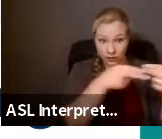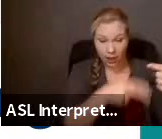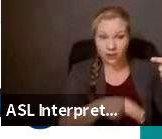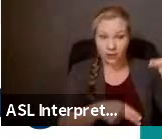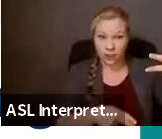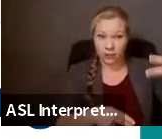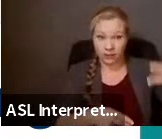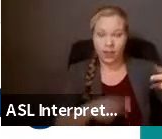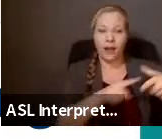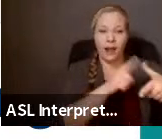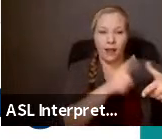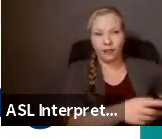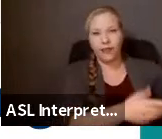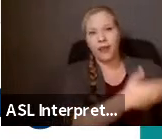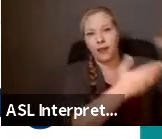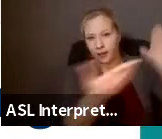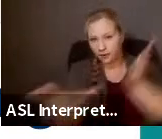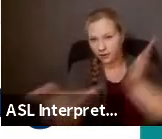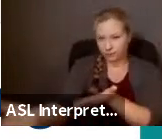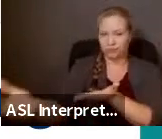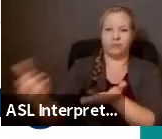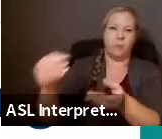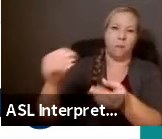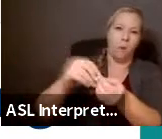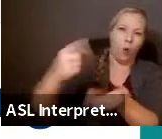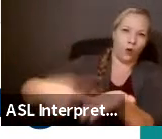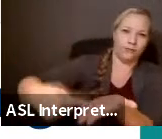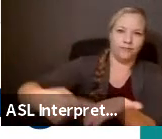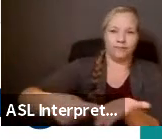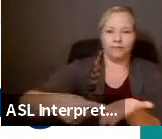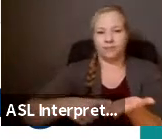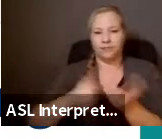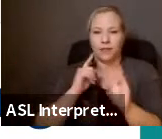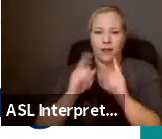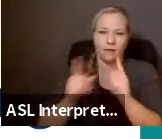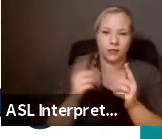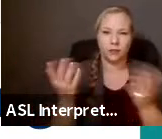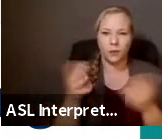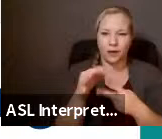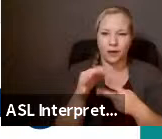have more of a reflective conversation about all the options.